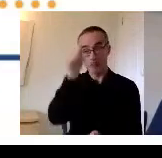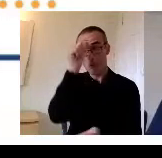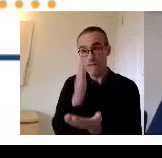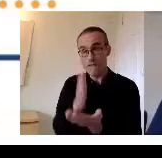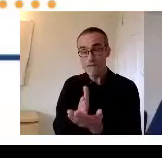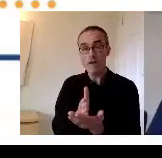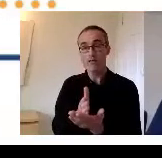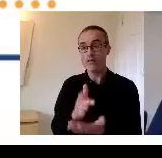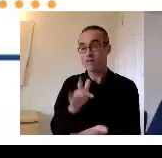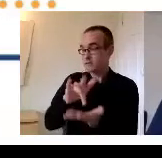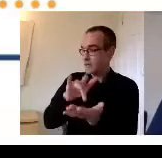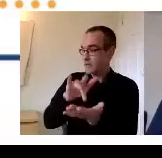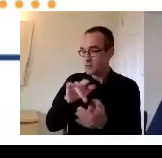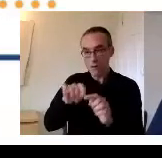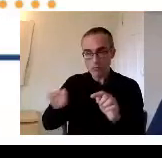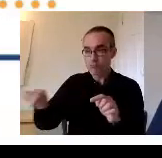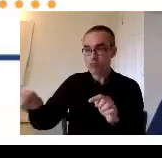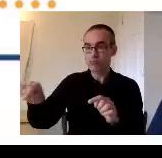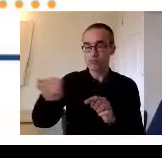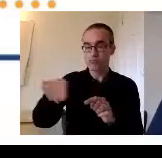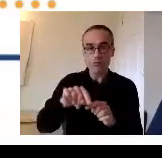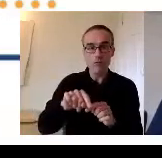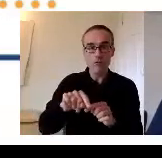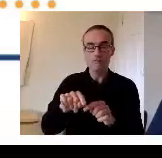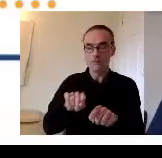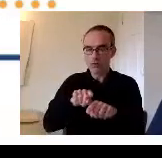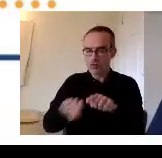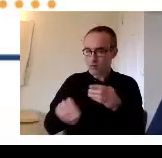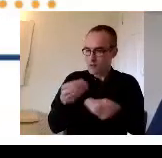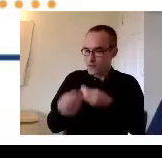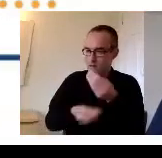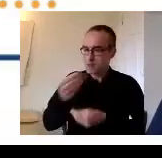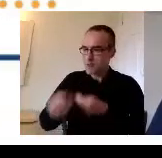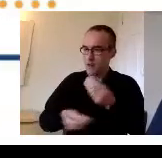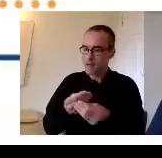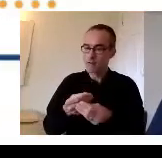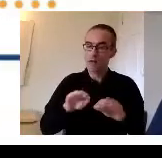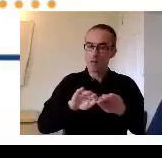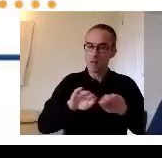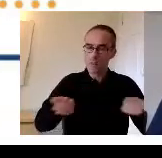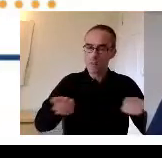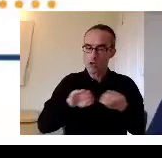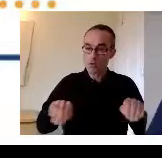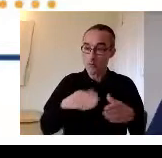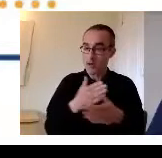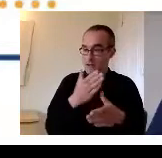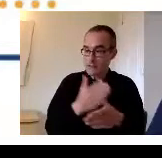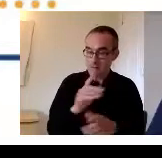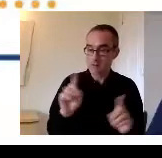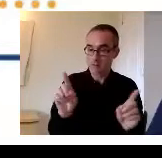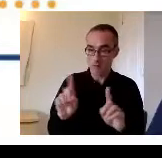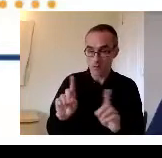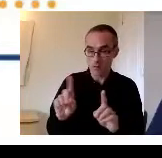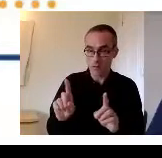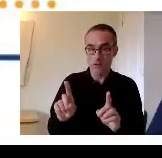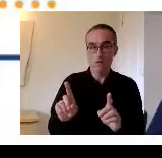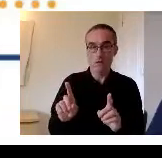the brokering work, introduced the sessions, and it was actually about saying actually what the offer should